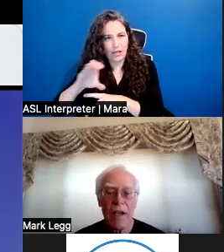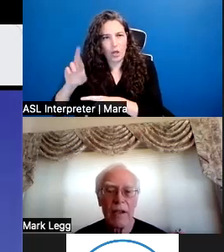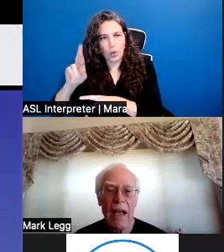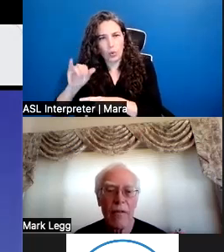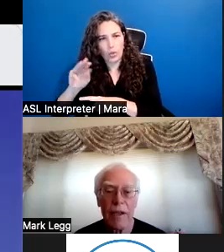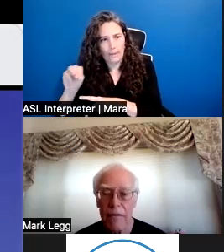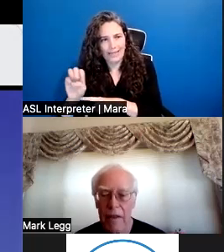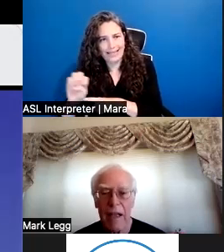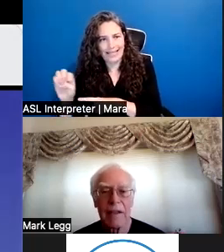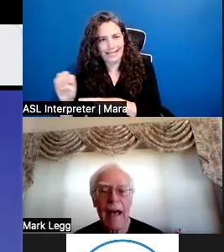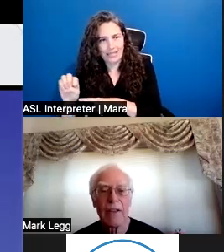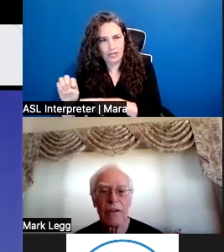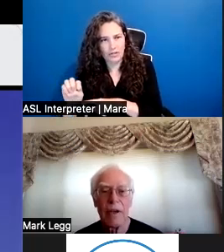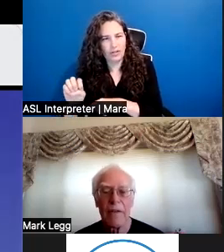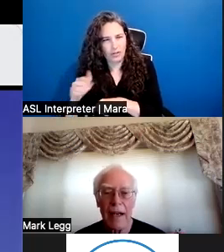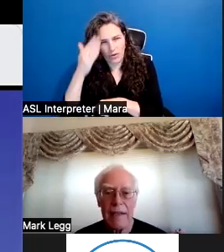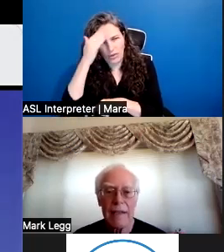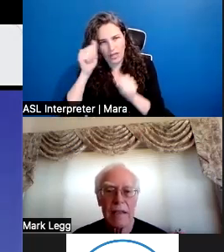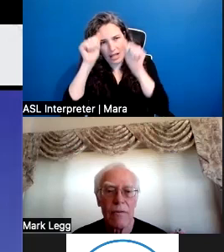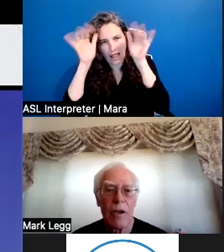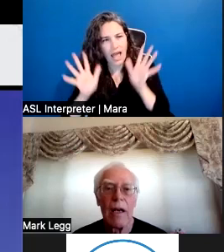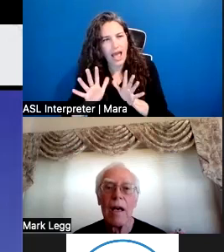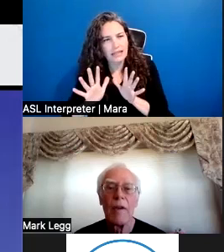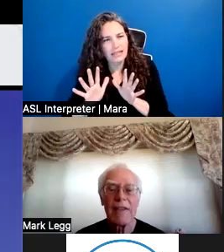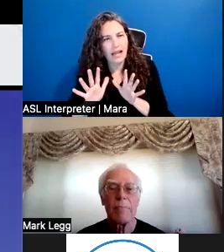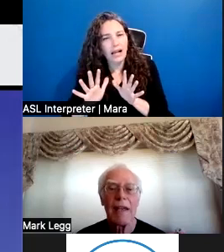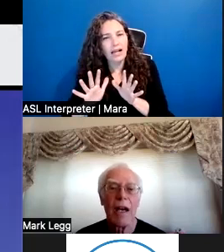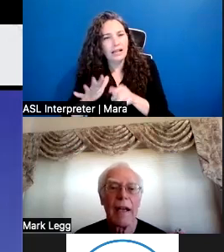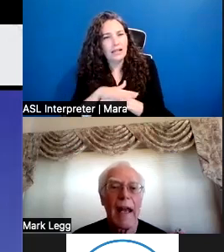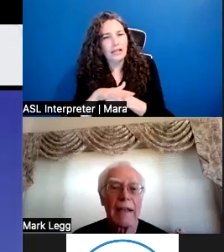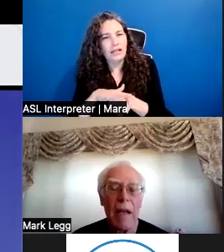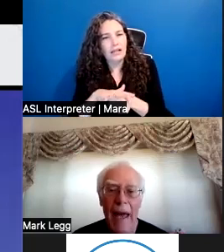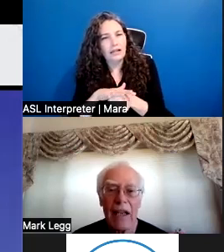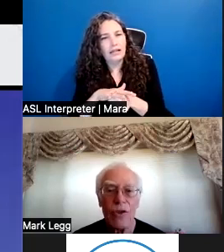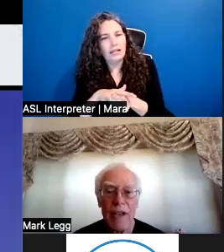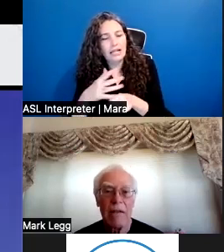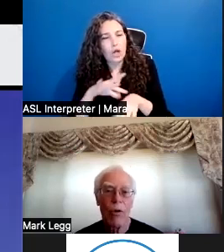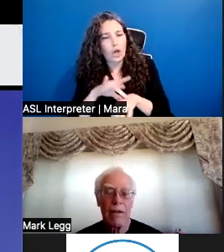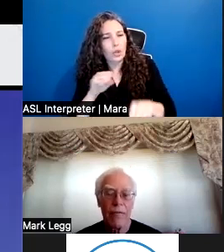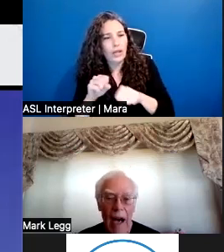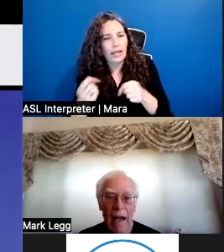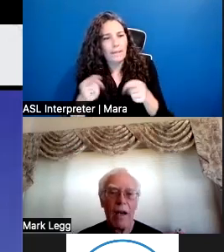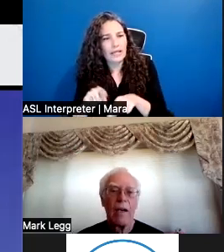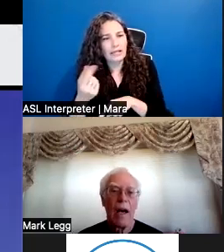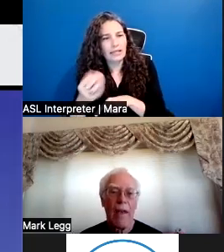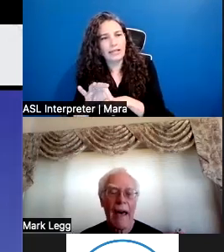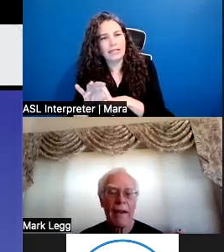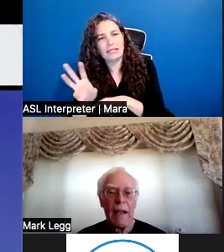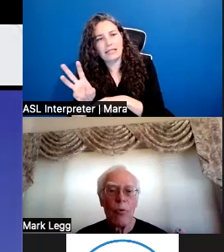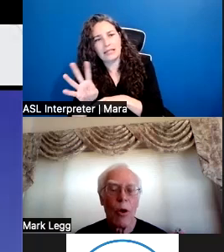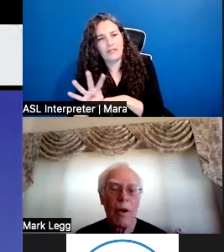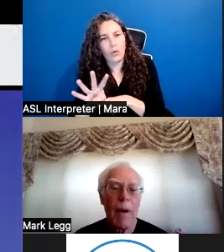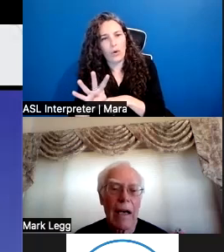tsunamis in Southern California. Think Alaska earthquake of 1964. But this is based on a magnitude 9.5 on